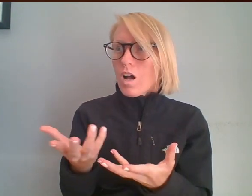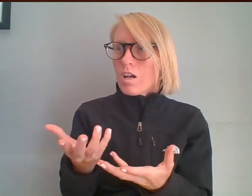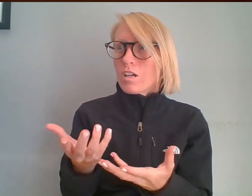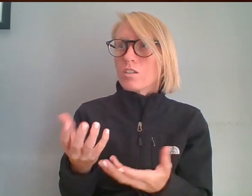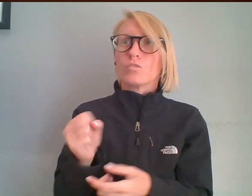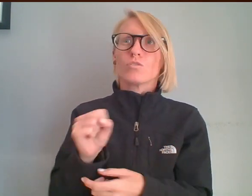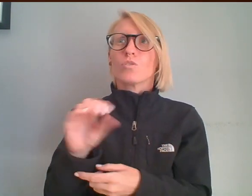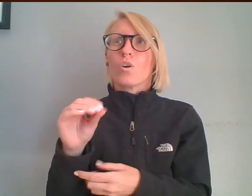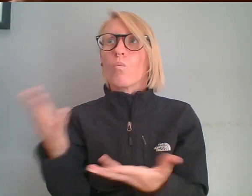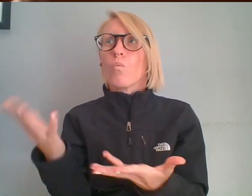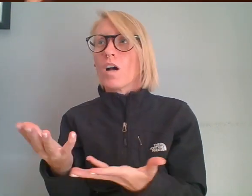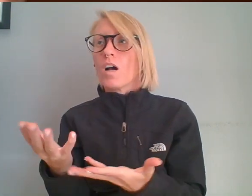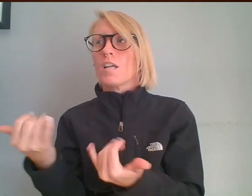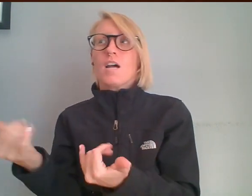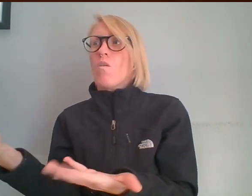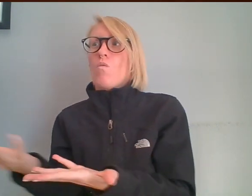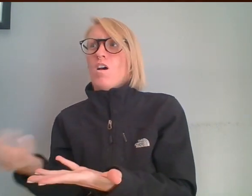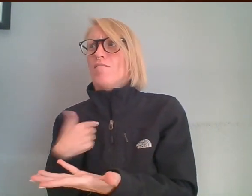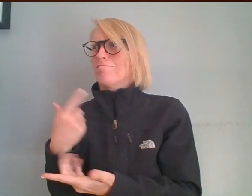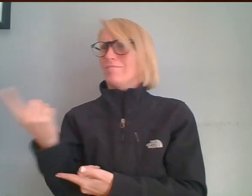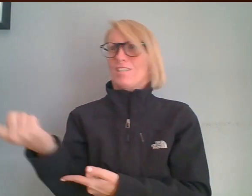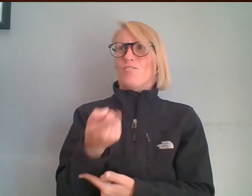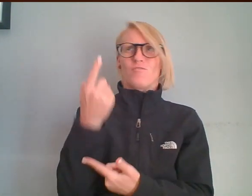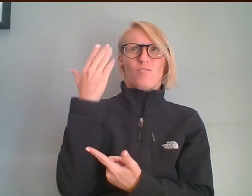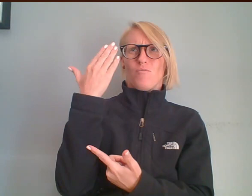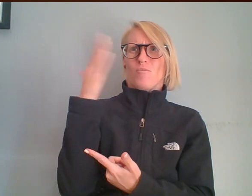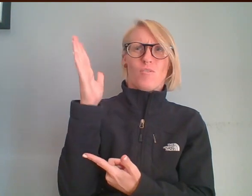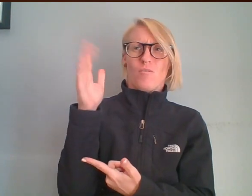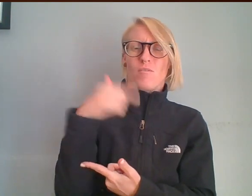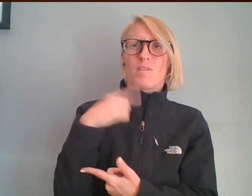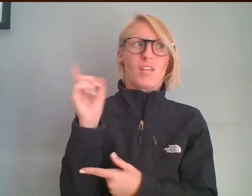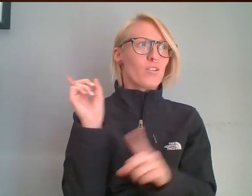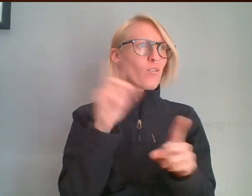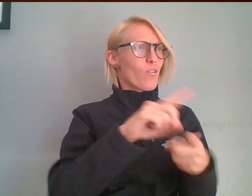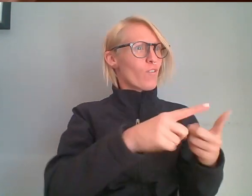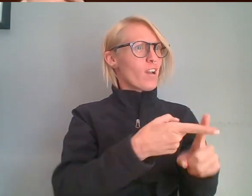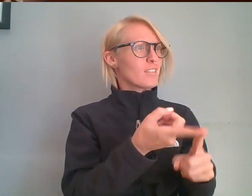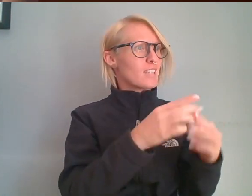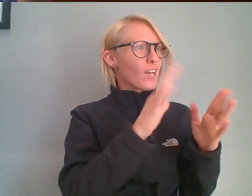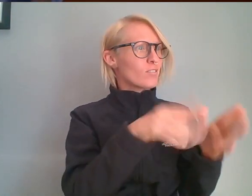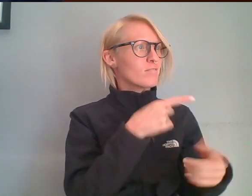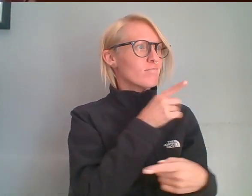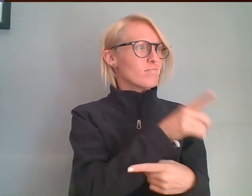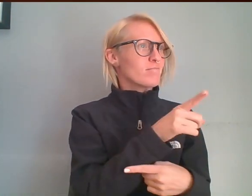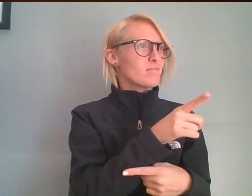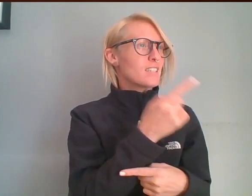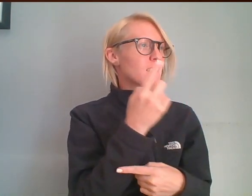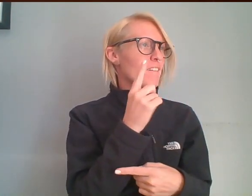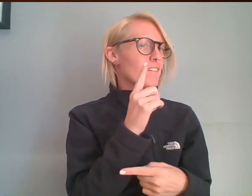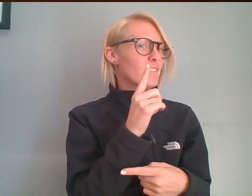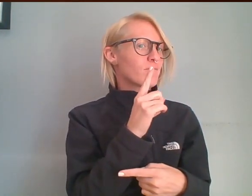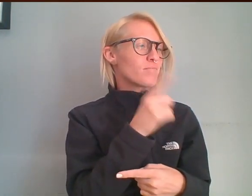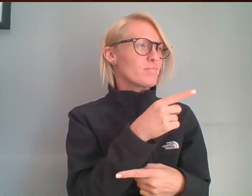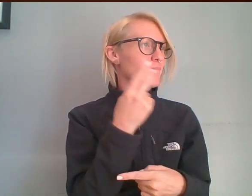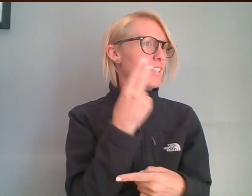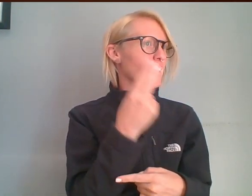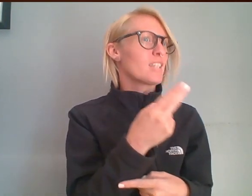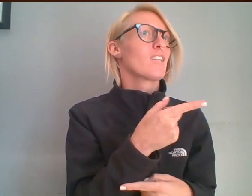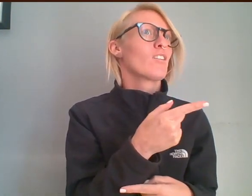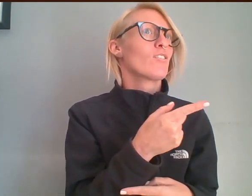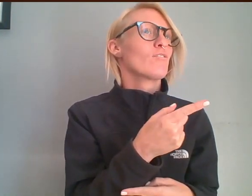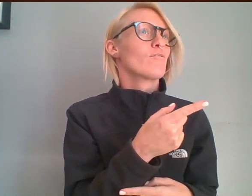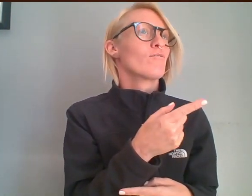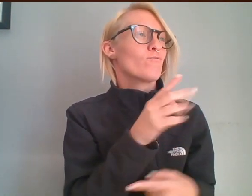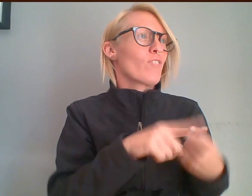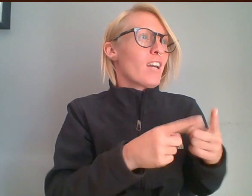what. They don't know it. But when they go over to their friends' houses and they see their friends ask their dads questions, they don't get what, so what, now what.